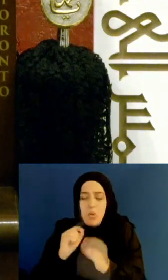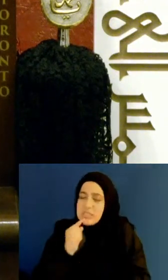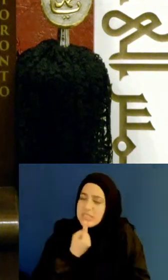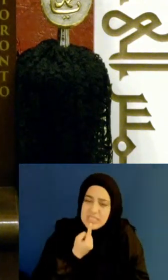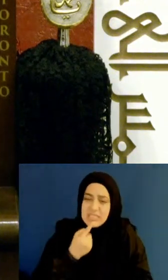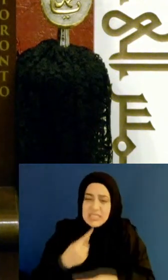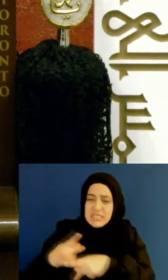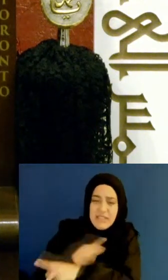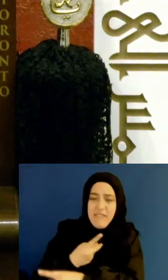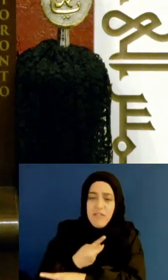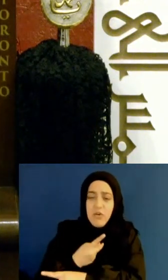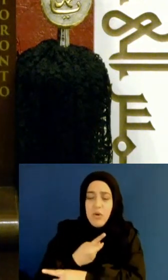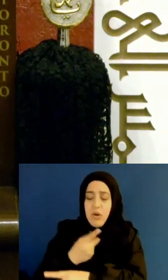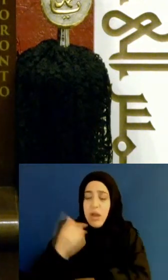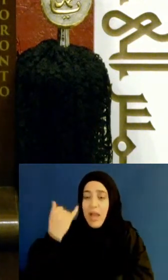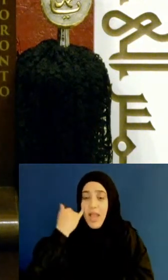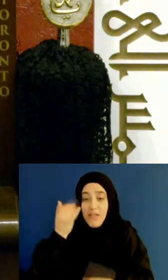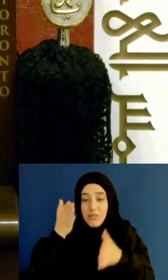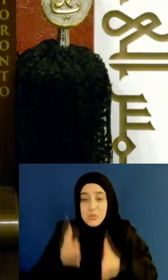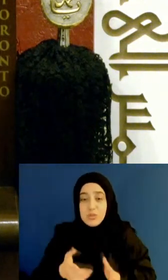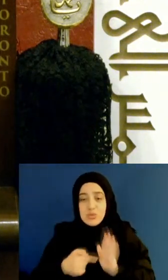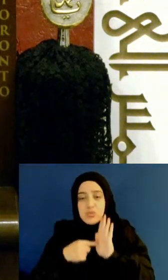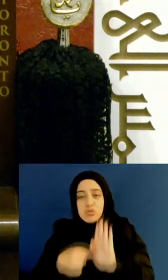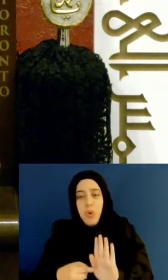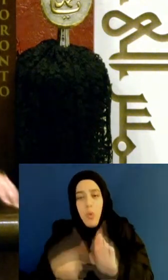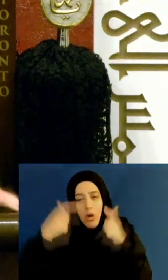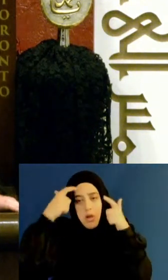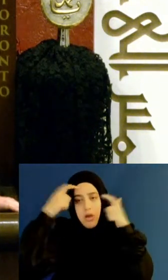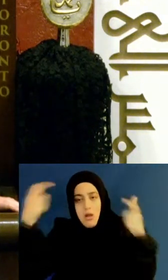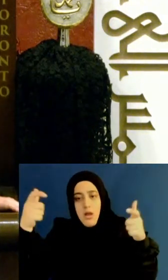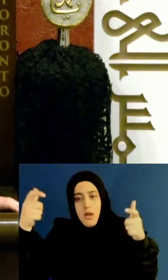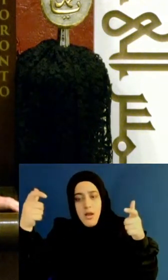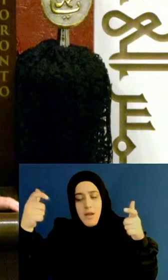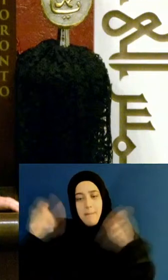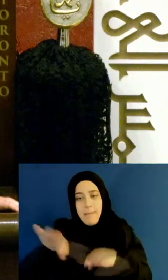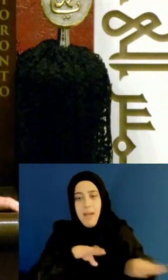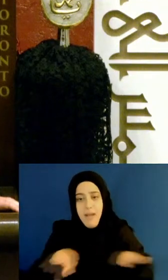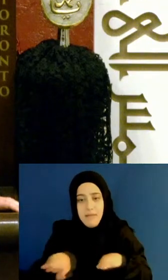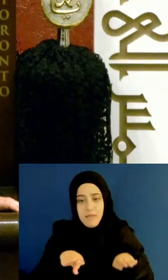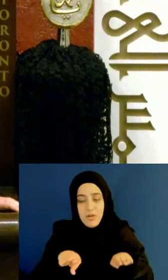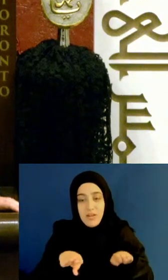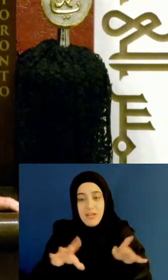portrays egoistic behavior in the name of religion.